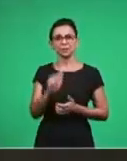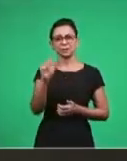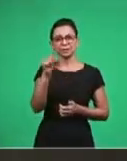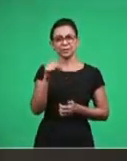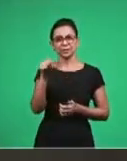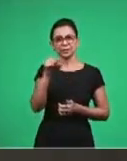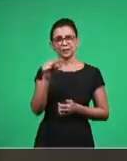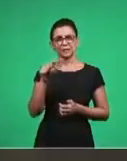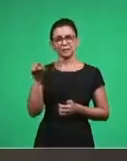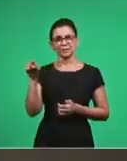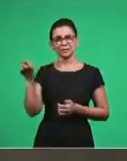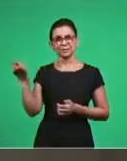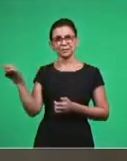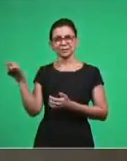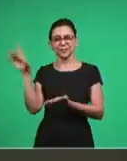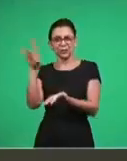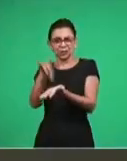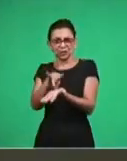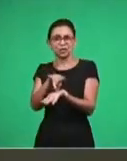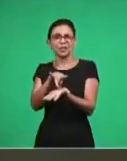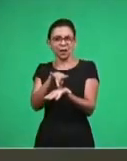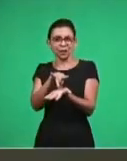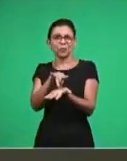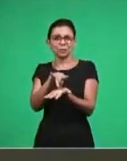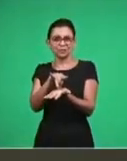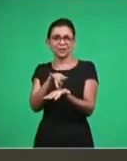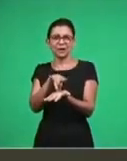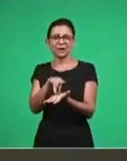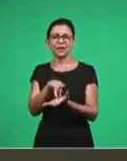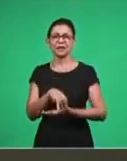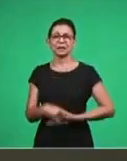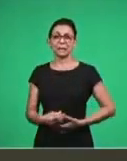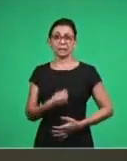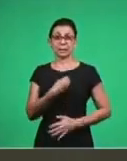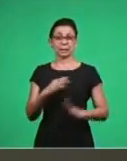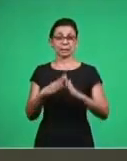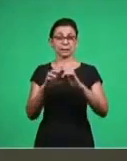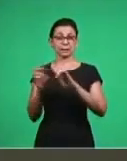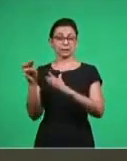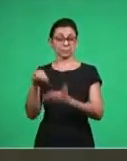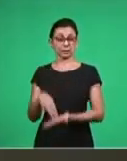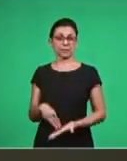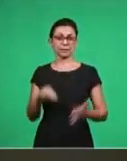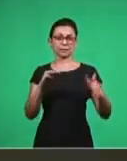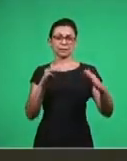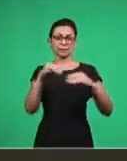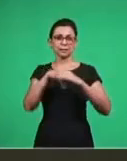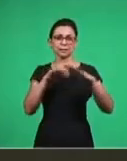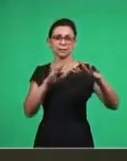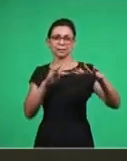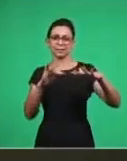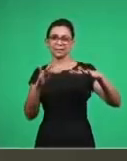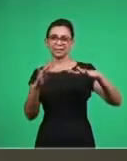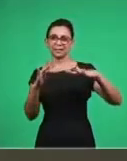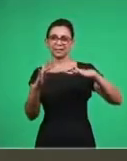Their ads are on the screen, Igreja Cristã Maranatha. Our